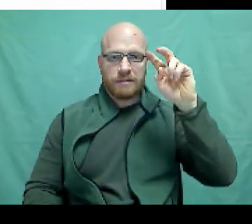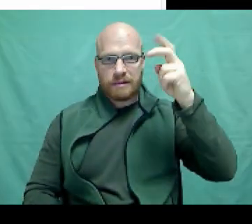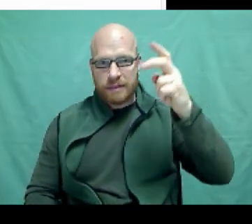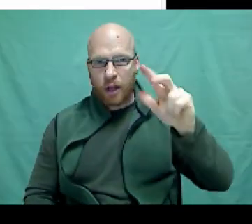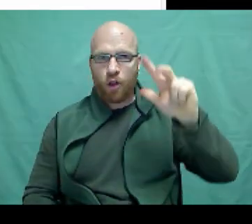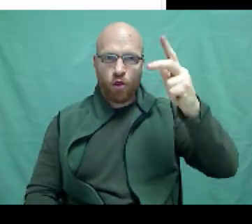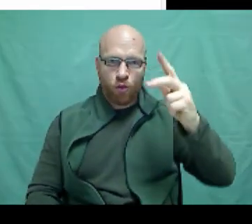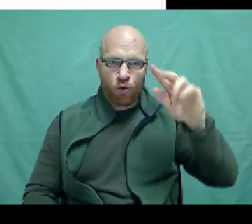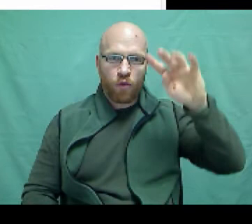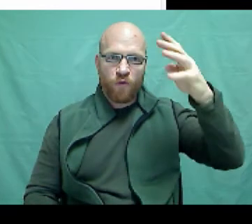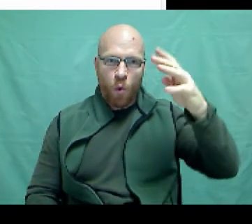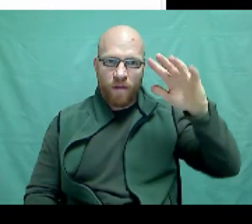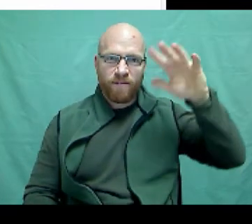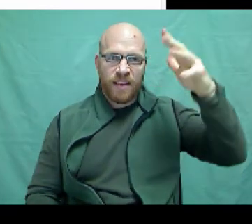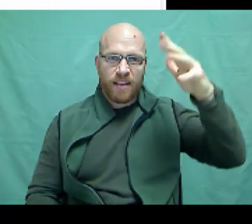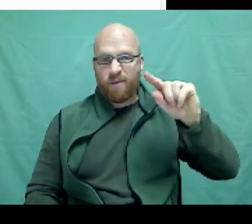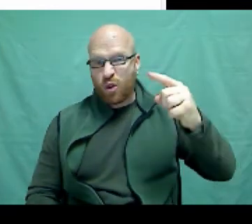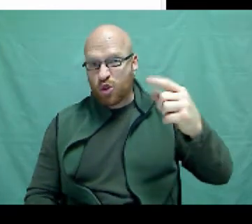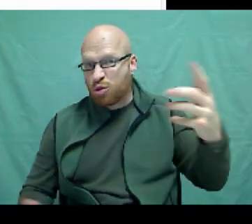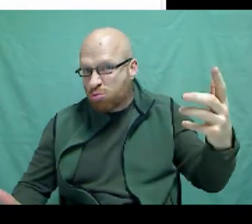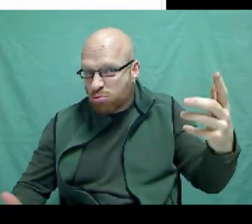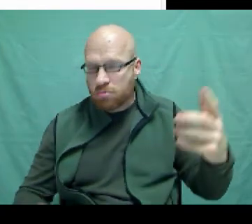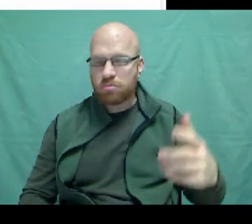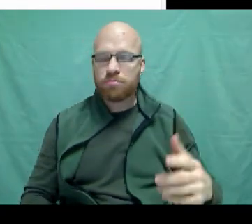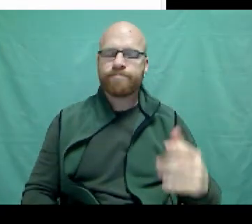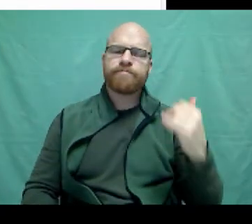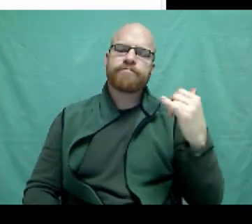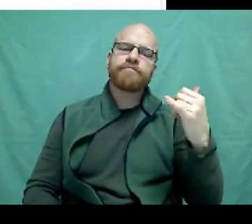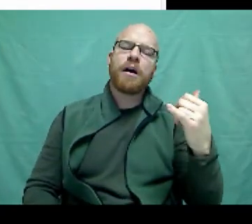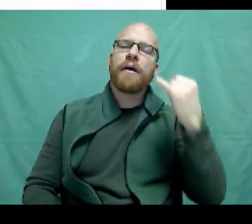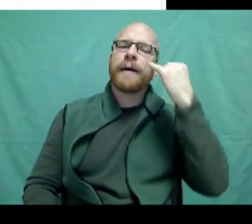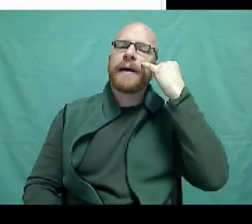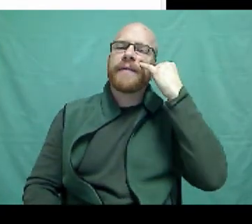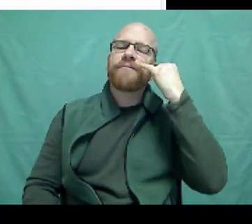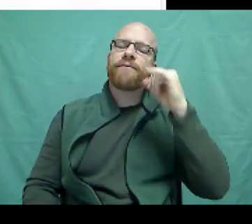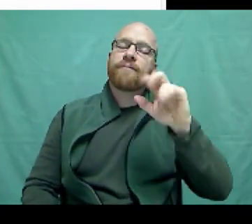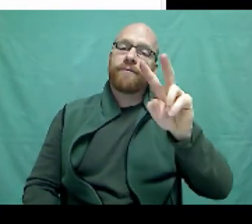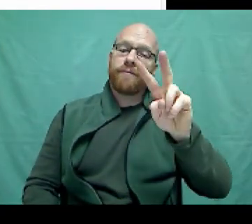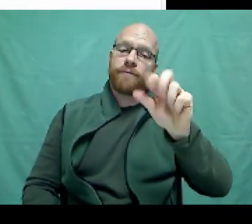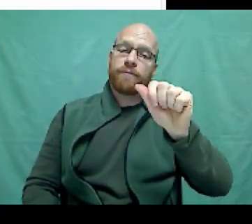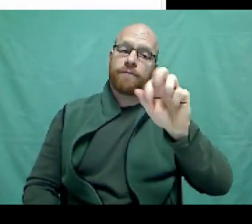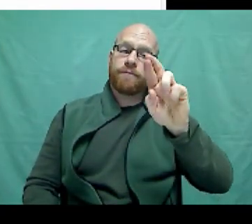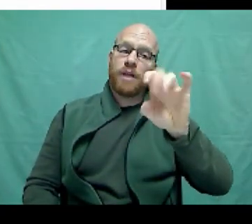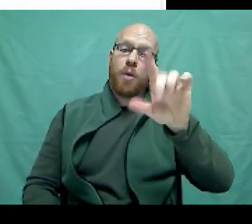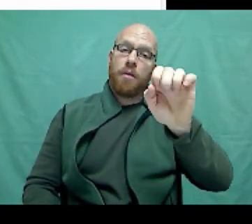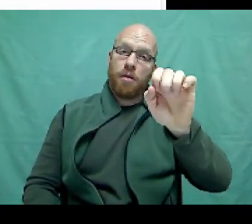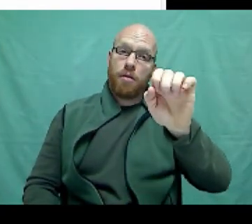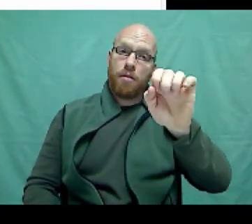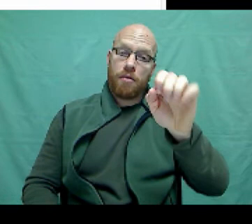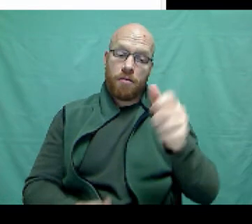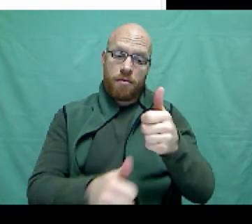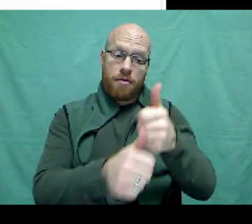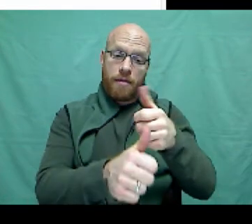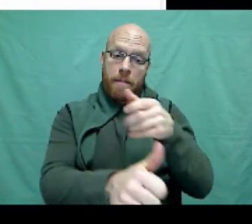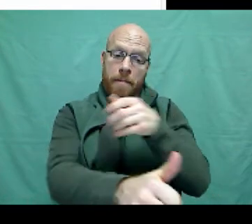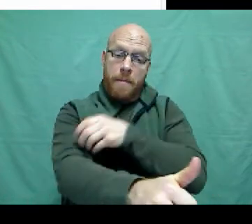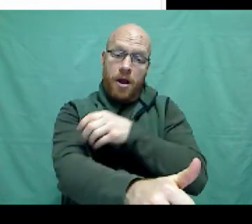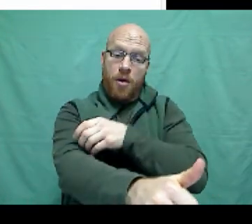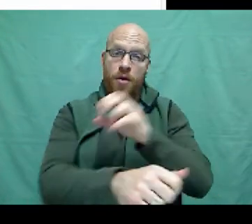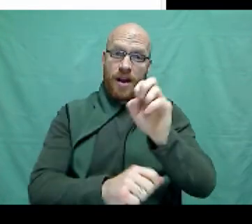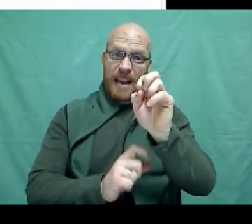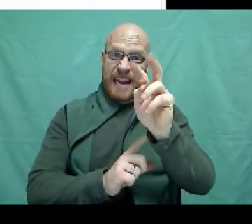have exponents, to the first power, second power, third, fourth, fifth, or whatnot. If a variable